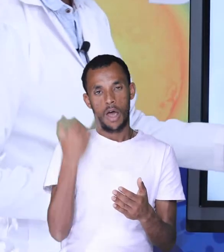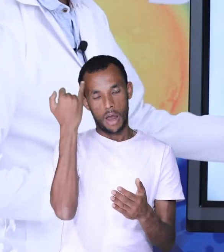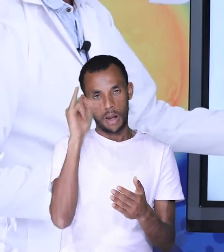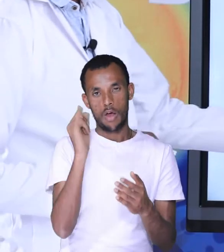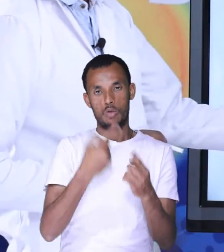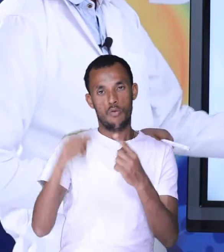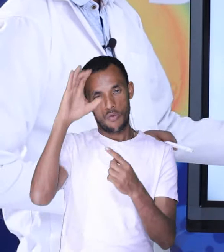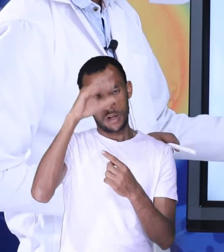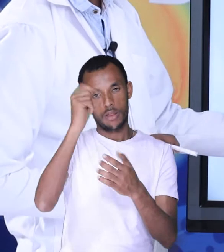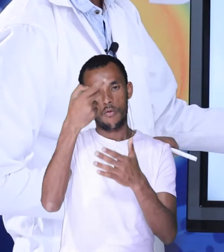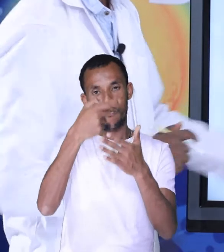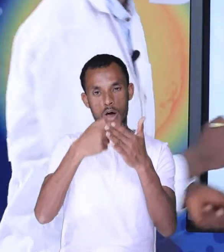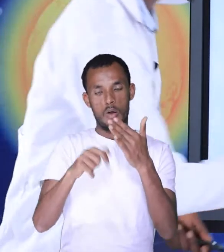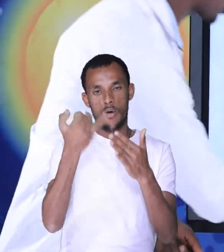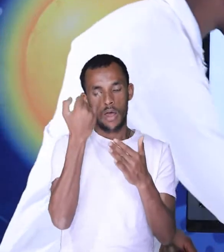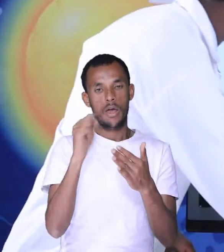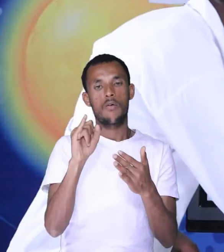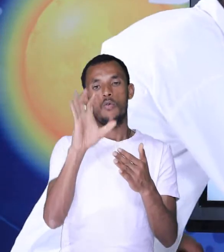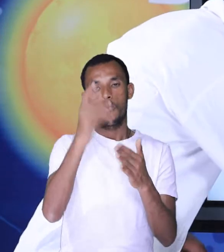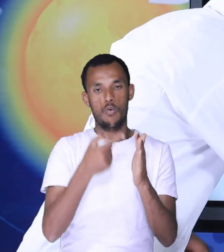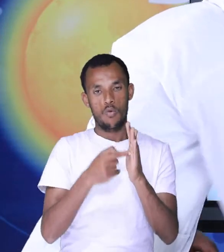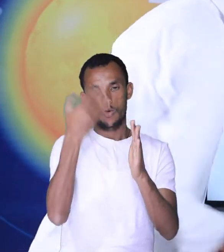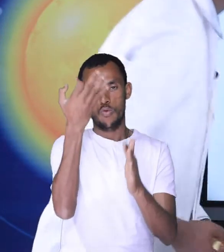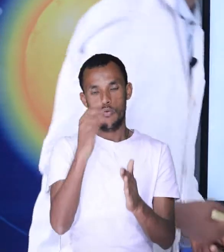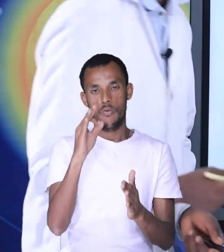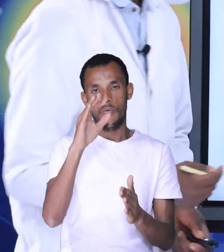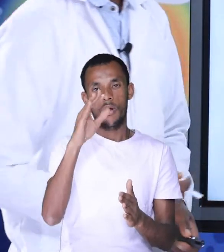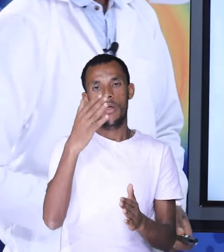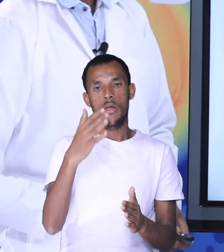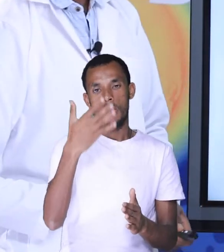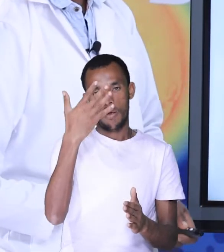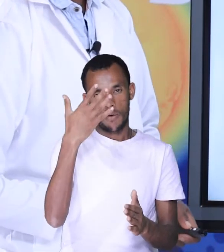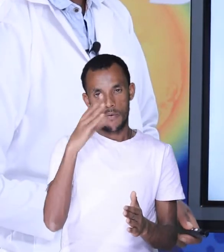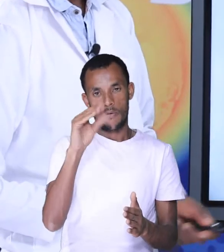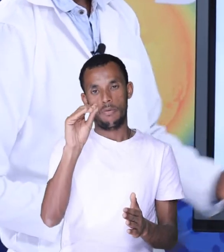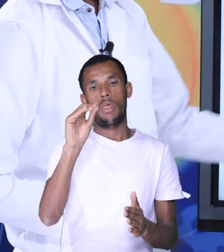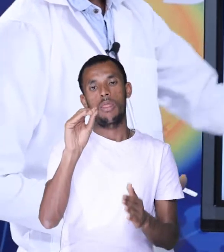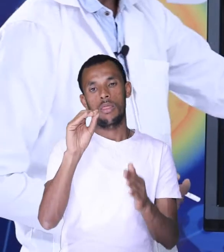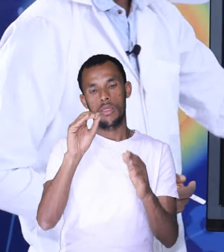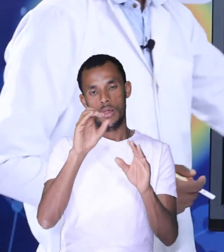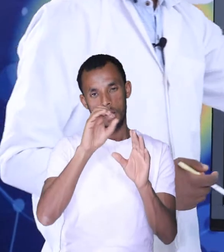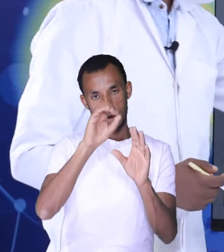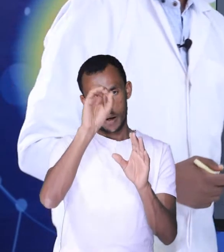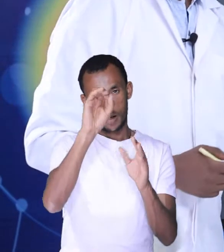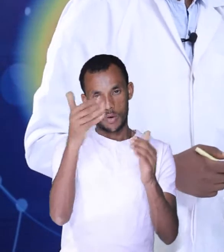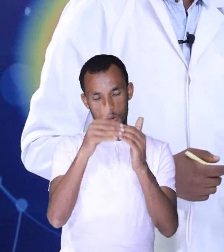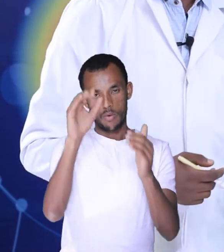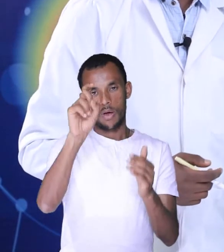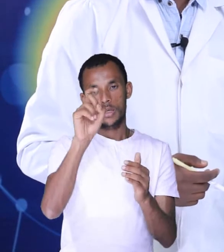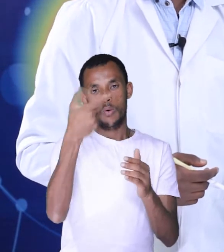idea to find the value of this. If cos of 15 degree equals to x, what is cos